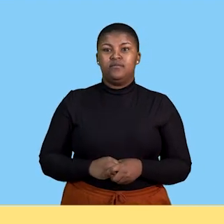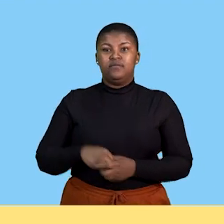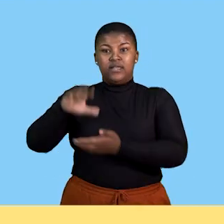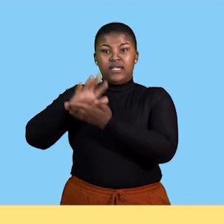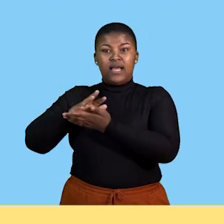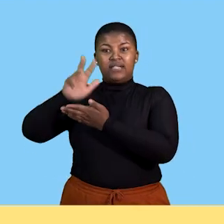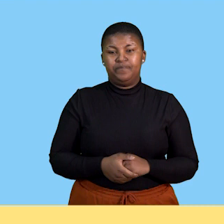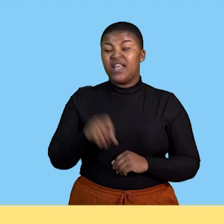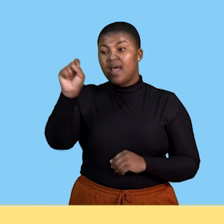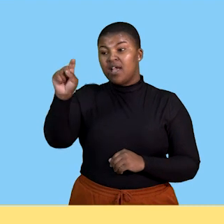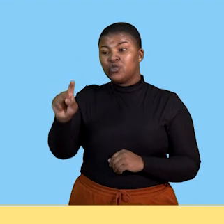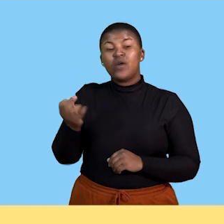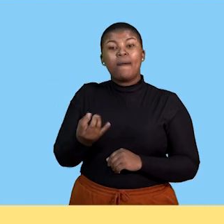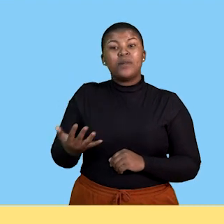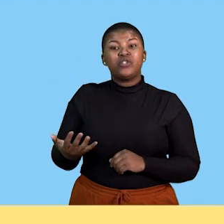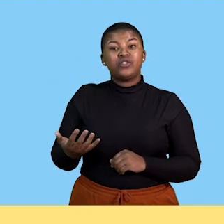19,000